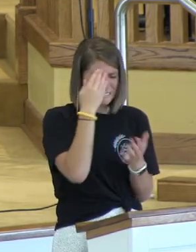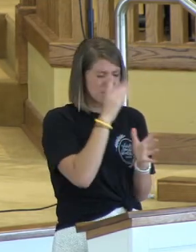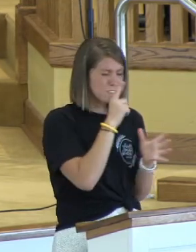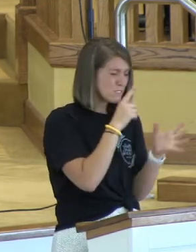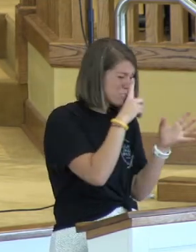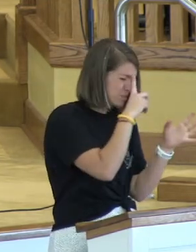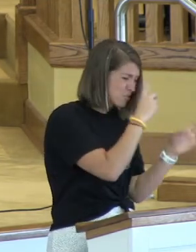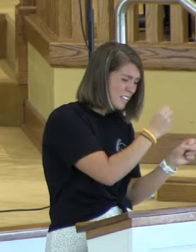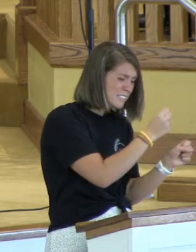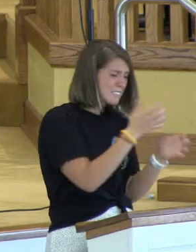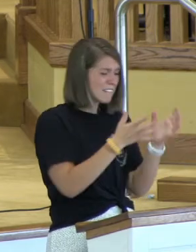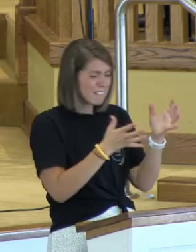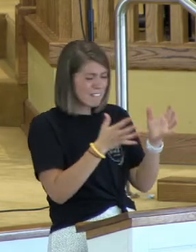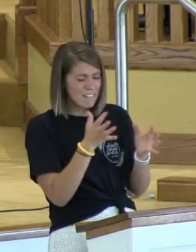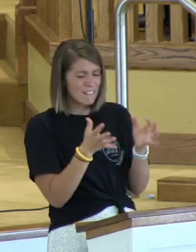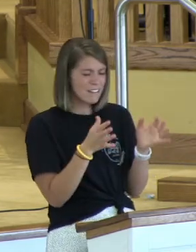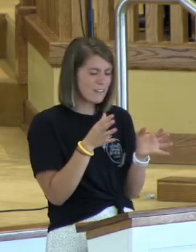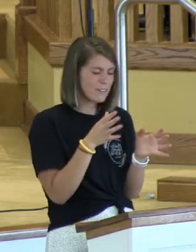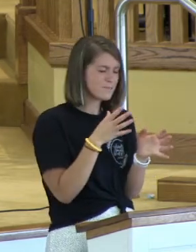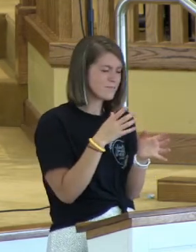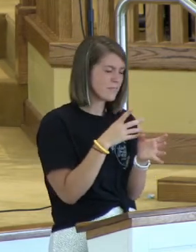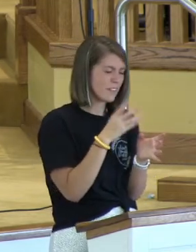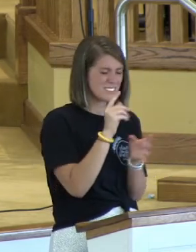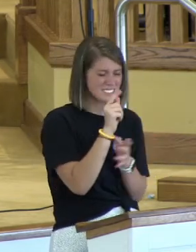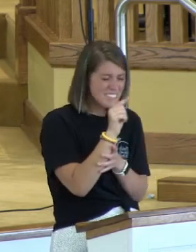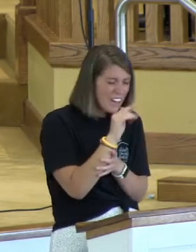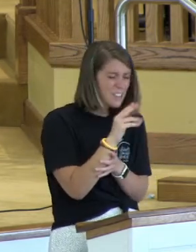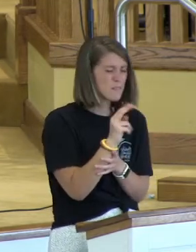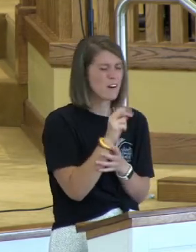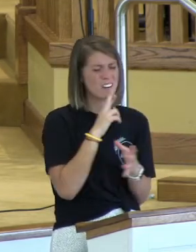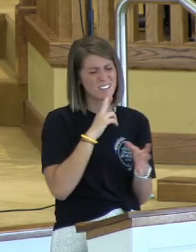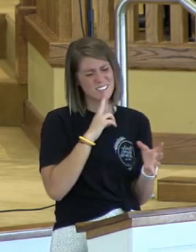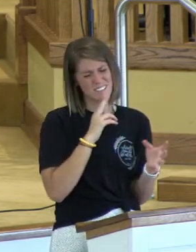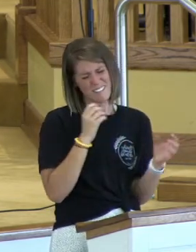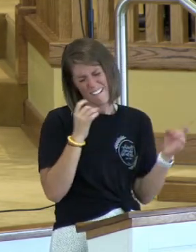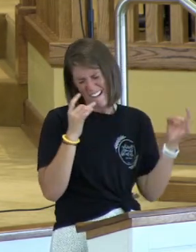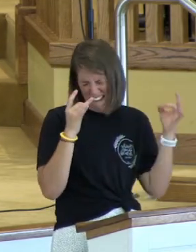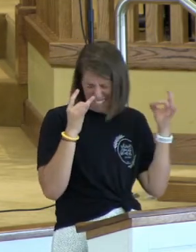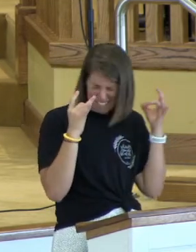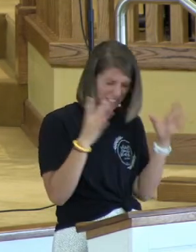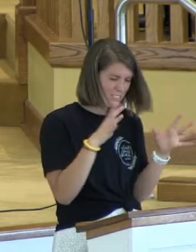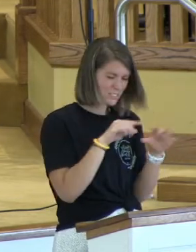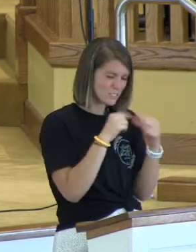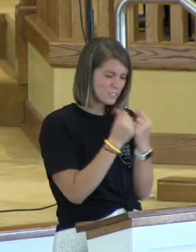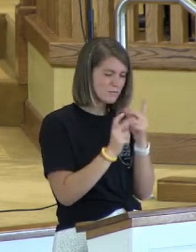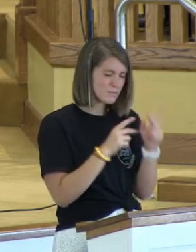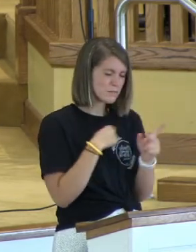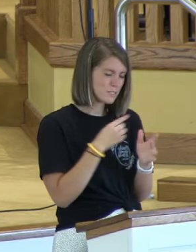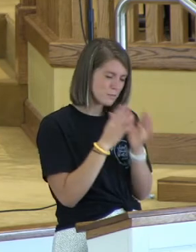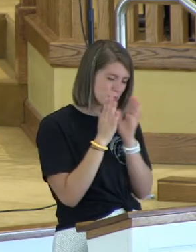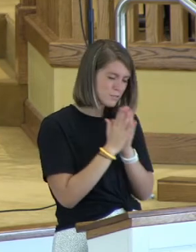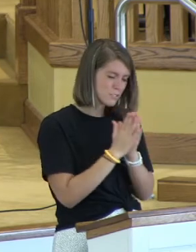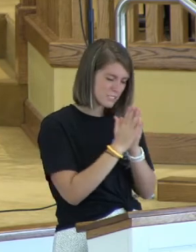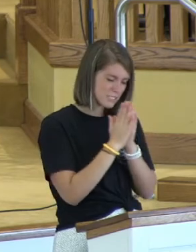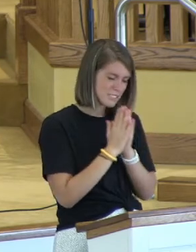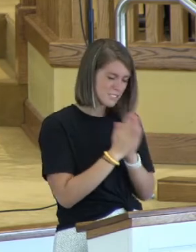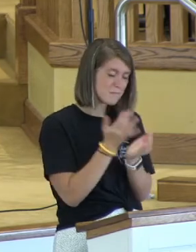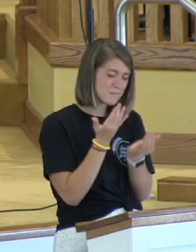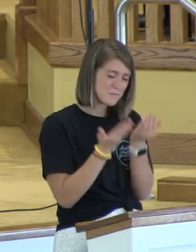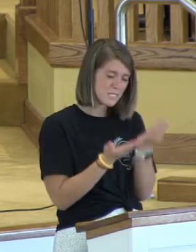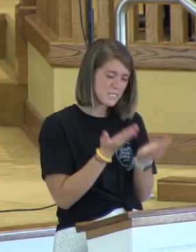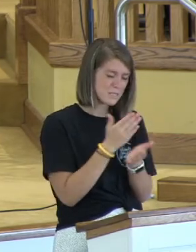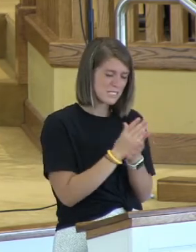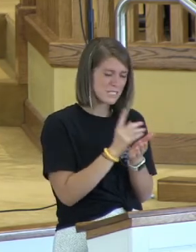and snitches, and the Taliban are a ruthless group of people. Lord God, I pray that maybe even